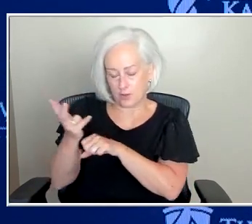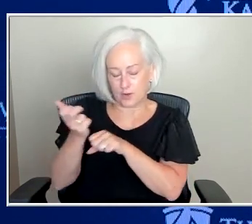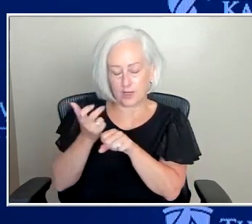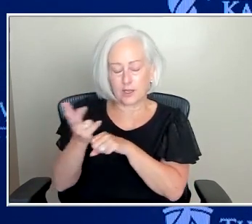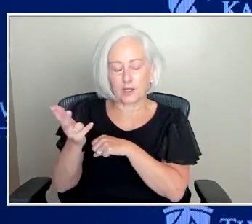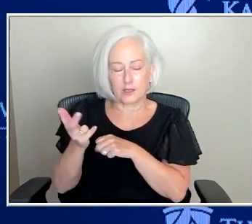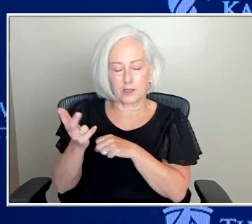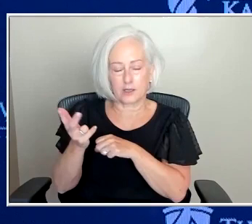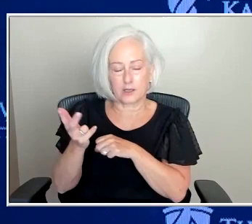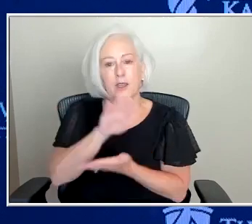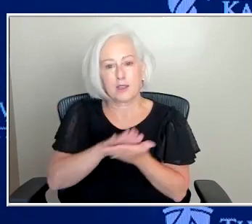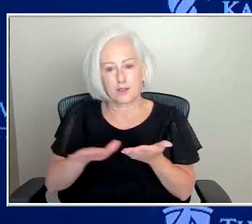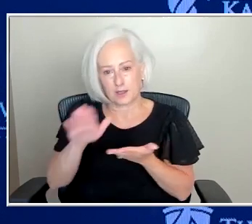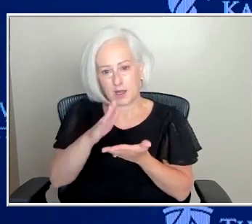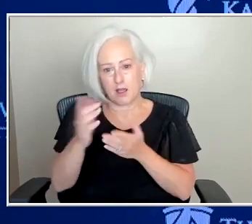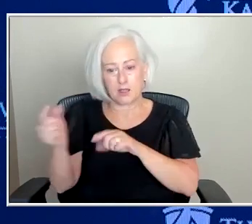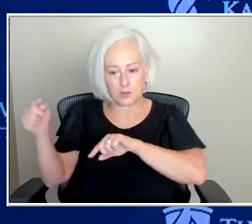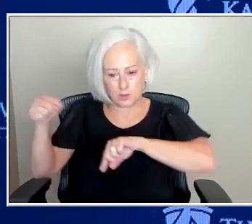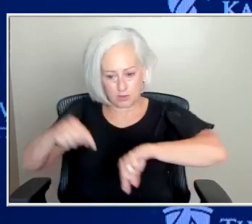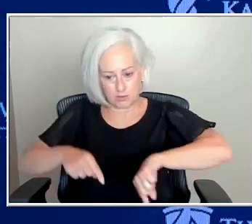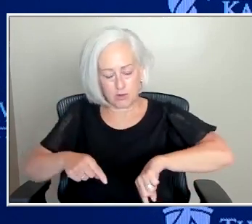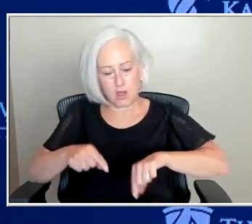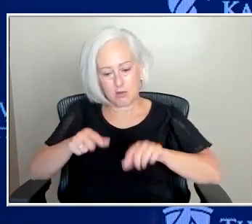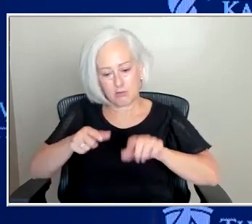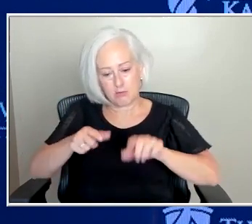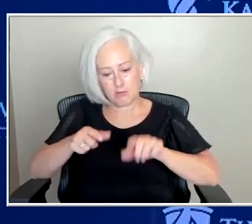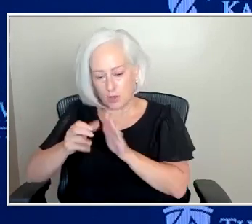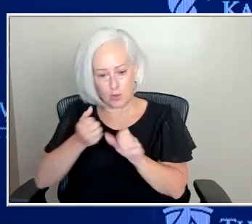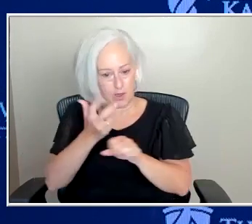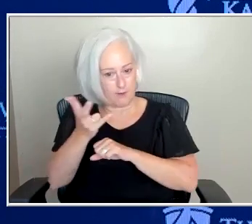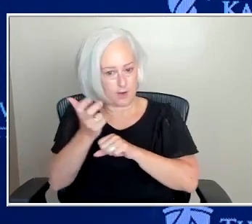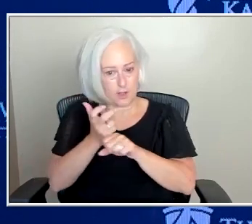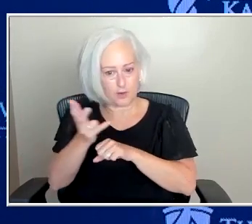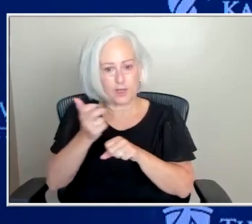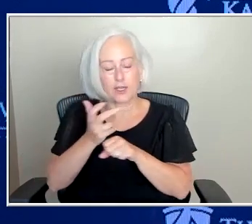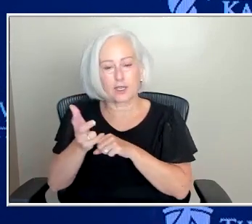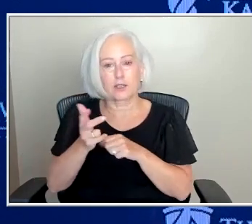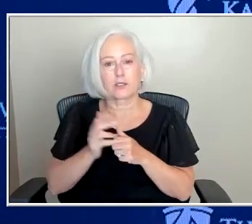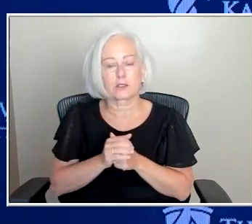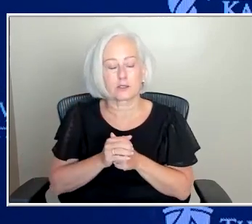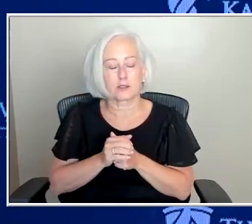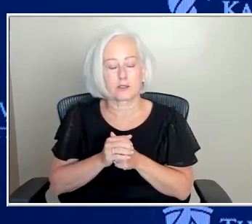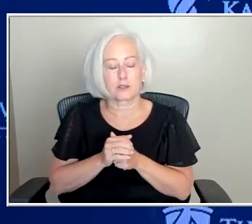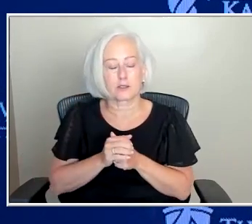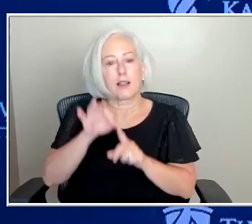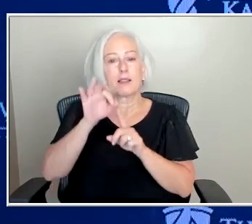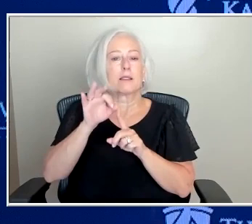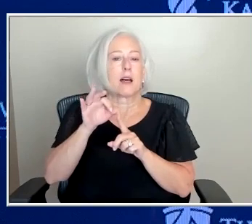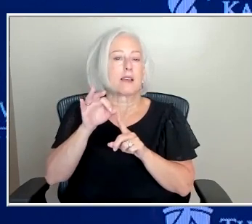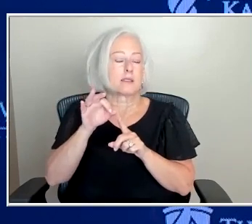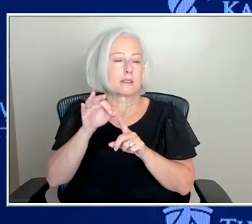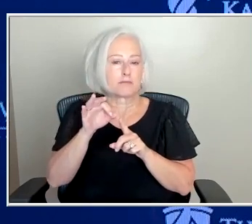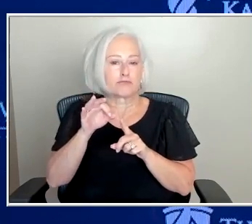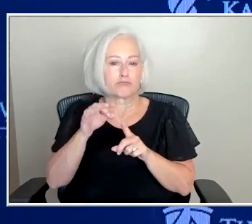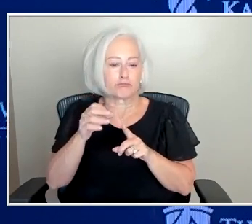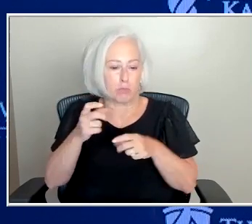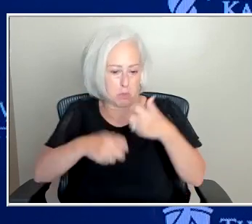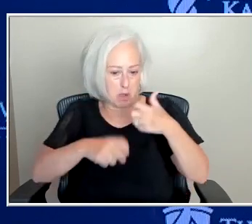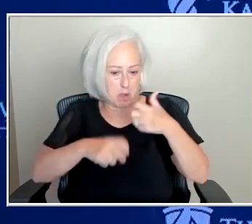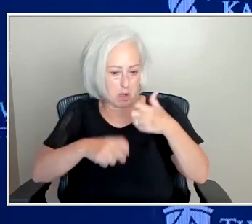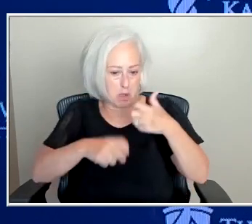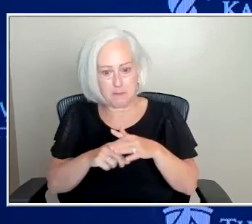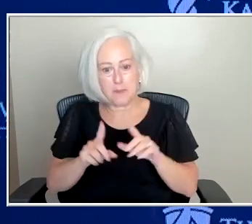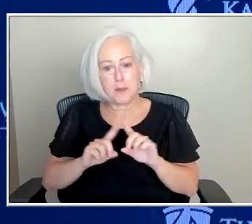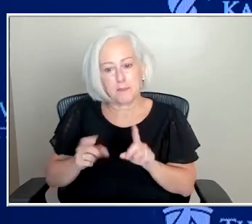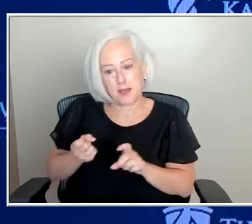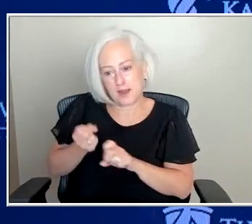in and reviews us every 3 years, unless there are deficiencies or problems. But in general, it's every 3 years. We've been a